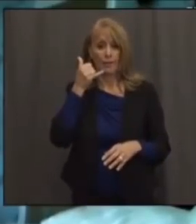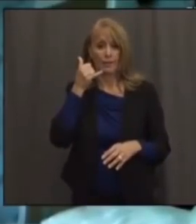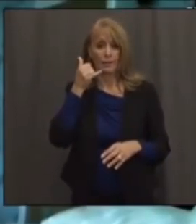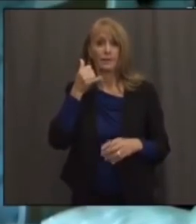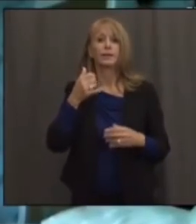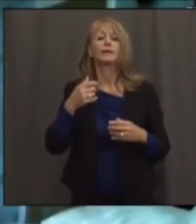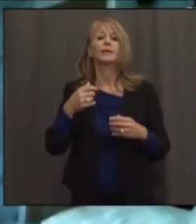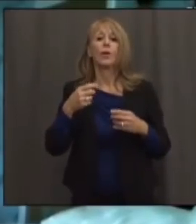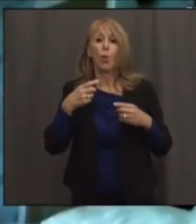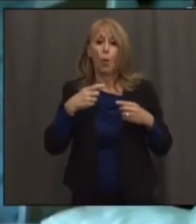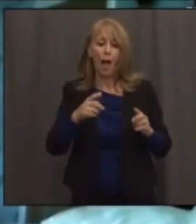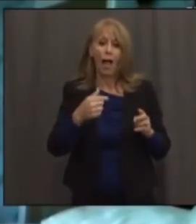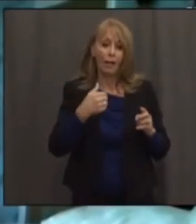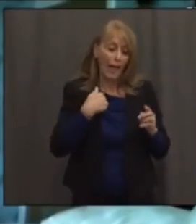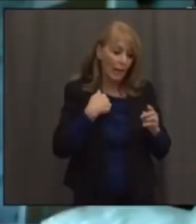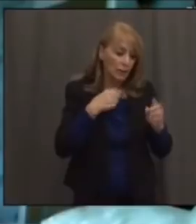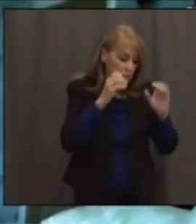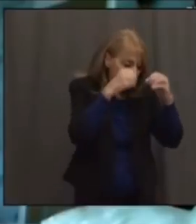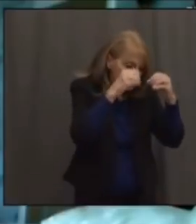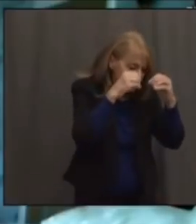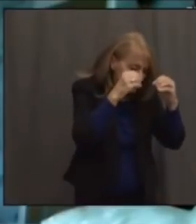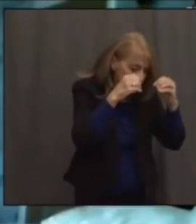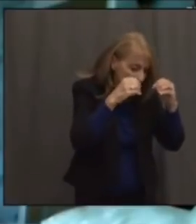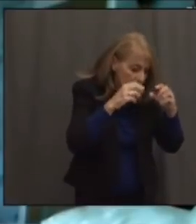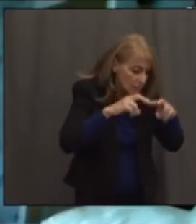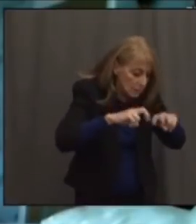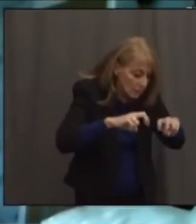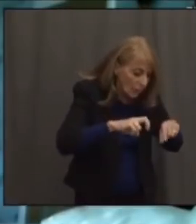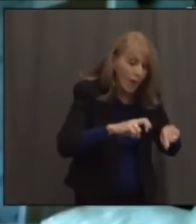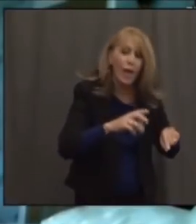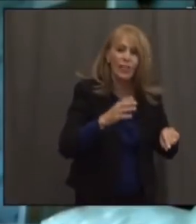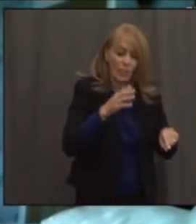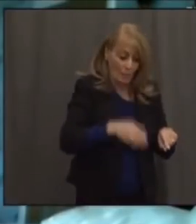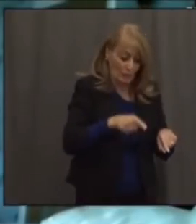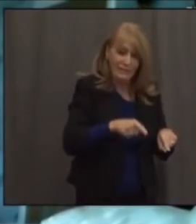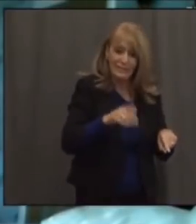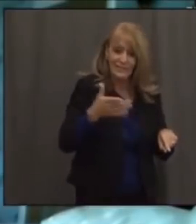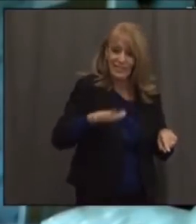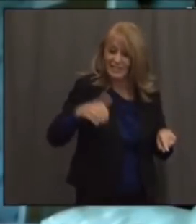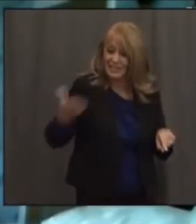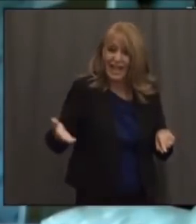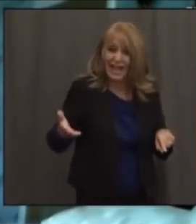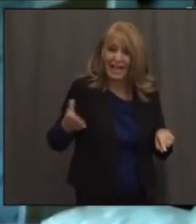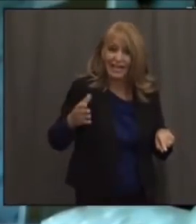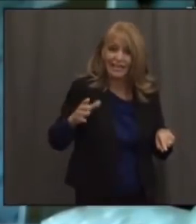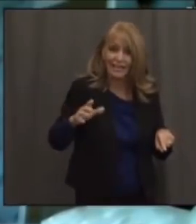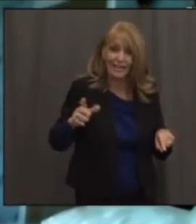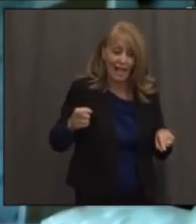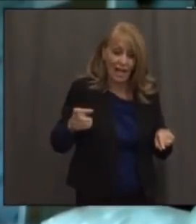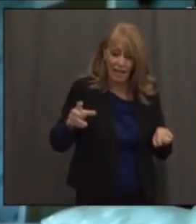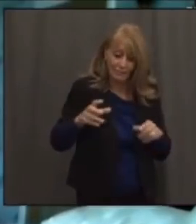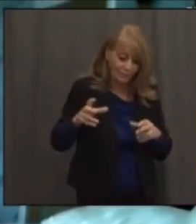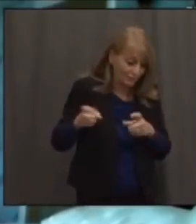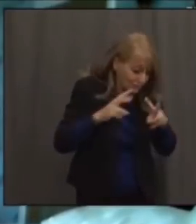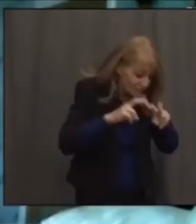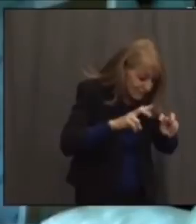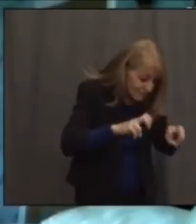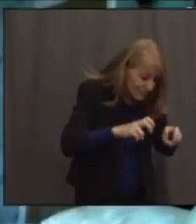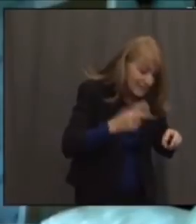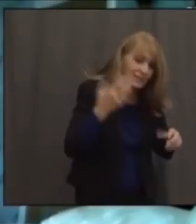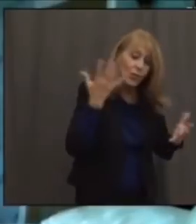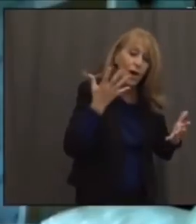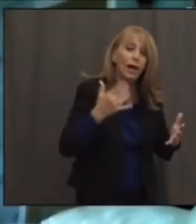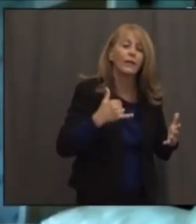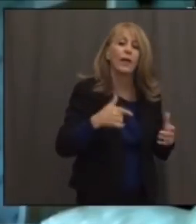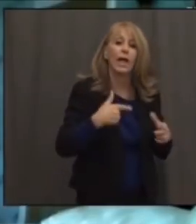slides from an autopsy of a patient who died from COVID, and to inviting me to work with Indra. And then the